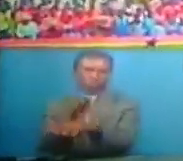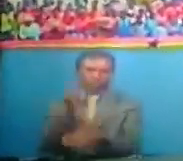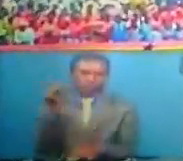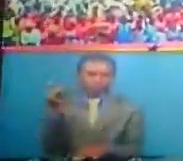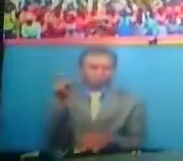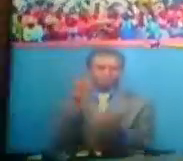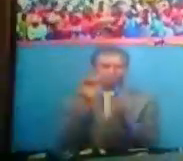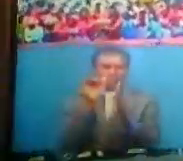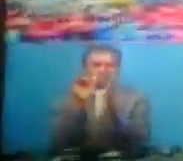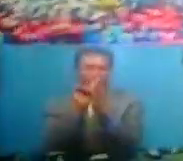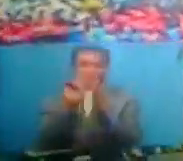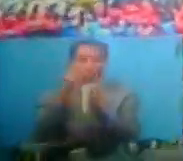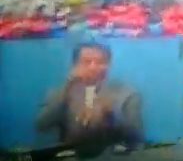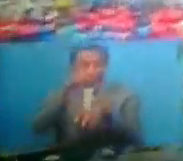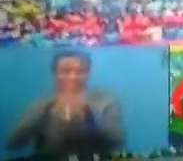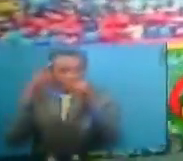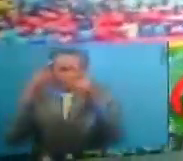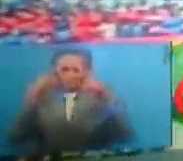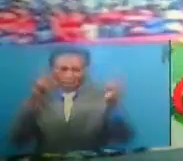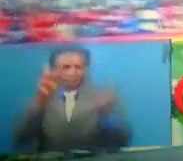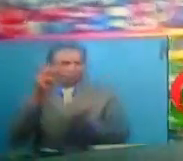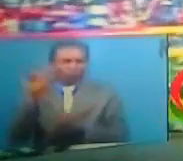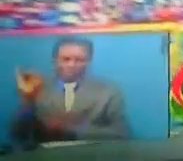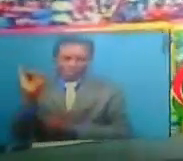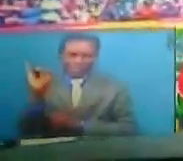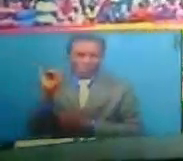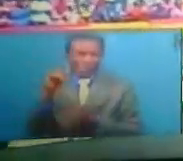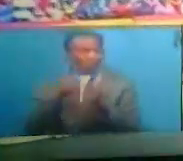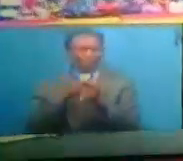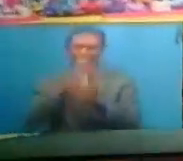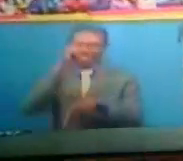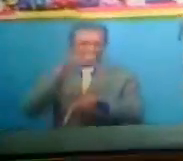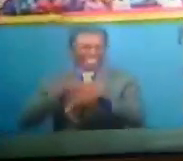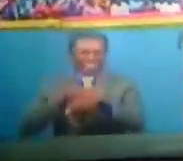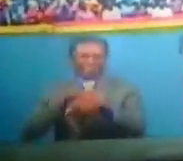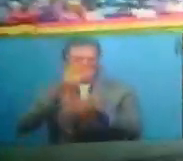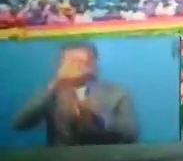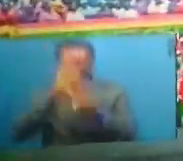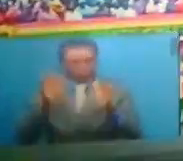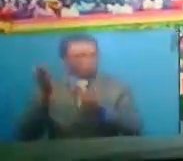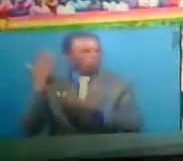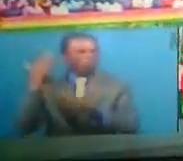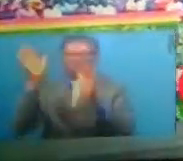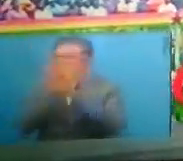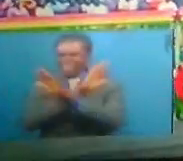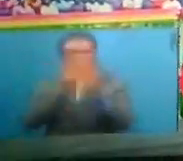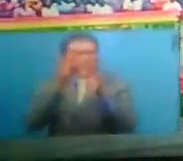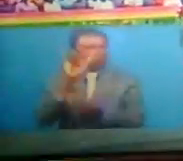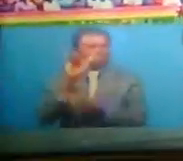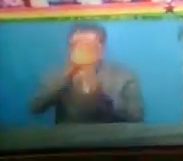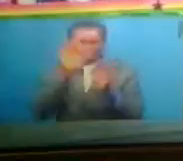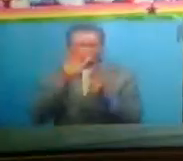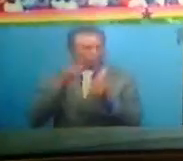and the first national parade ever to be held in the Ashanti regional capital, Kumasi. The first